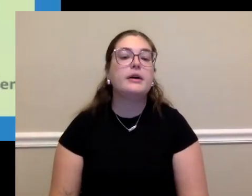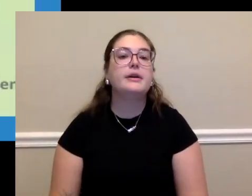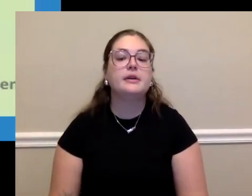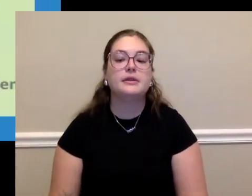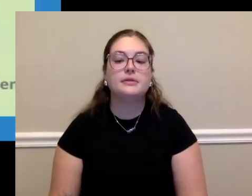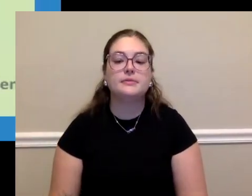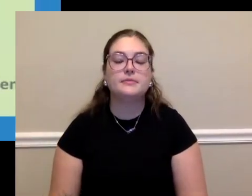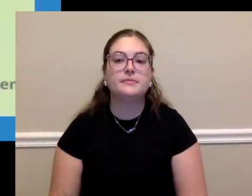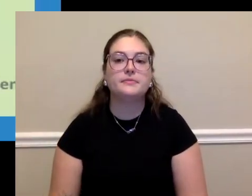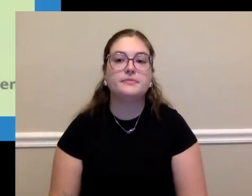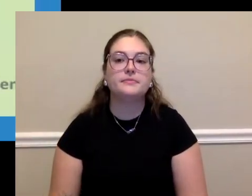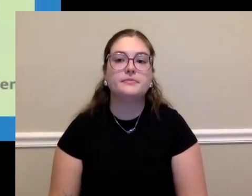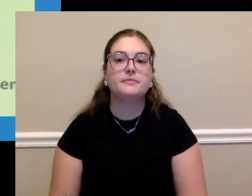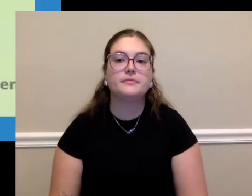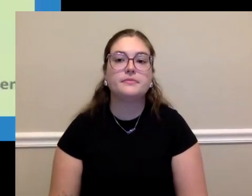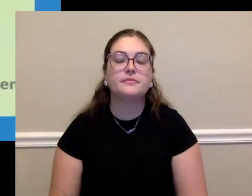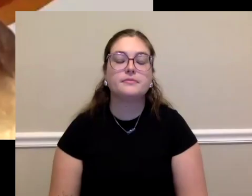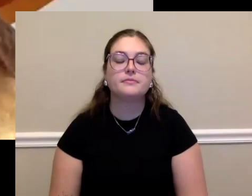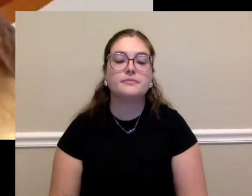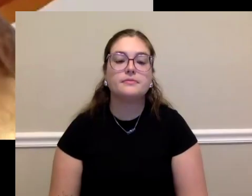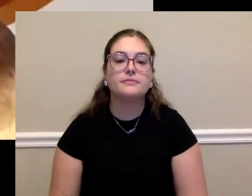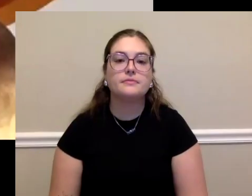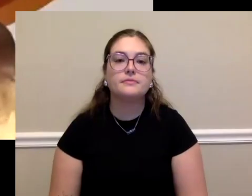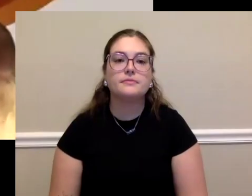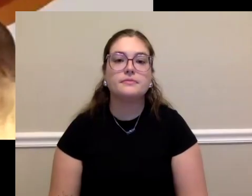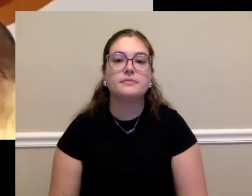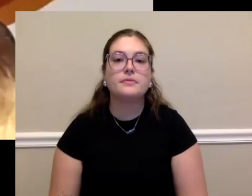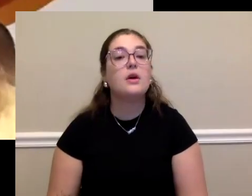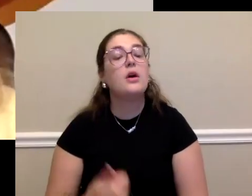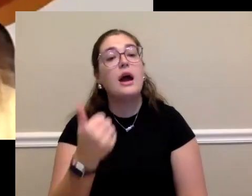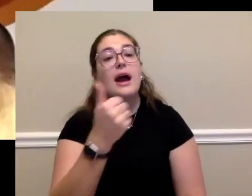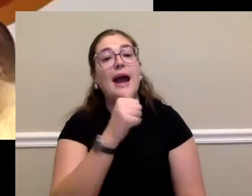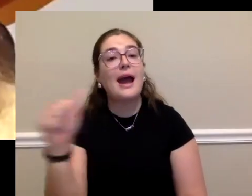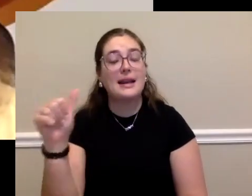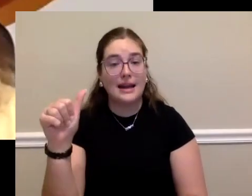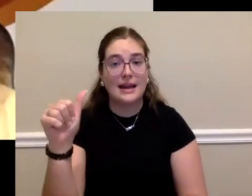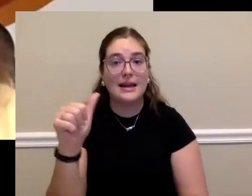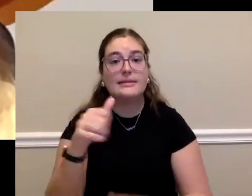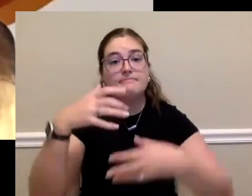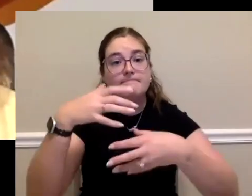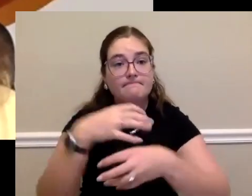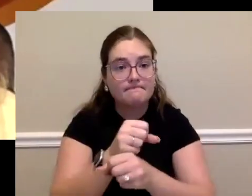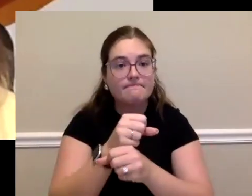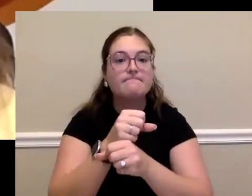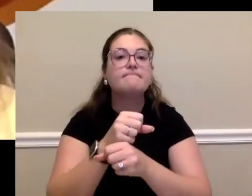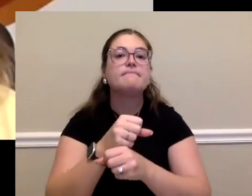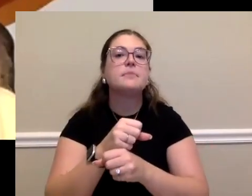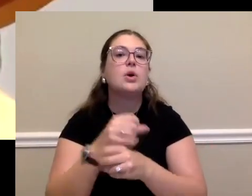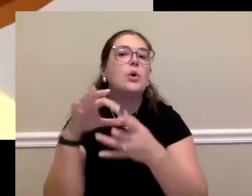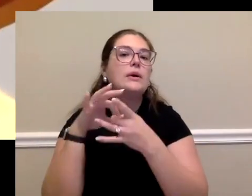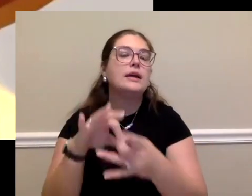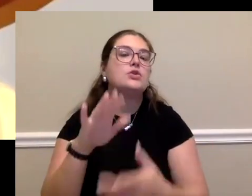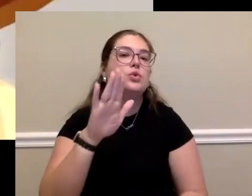Do you have conclusions or recommendations for best practices based on your